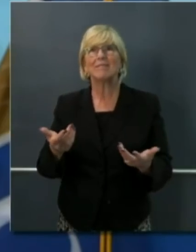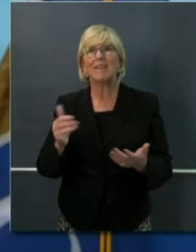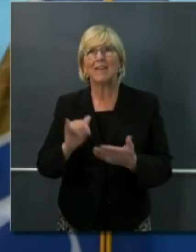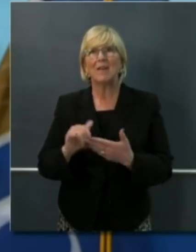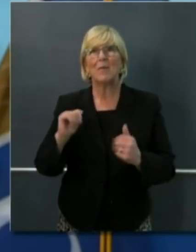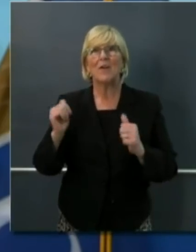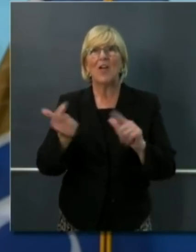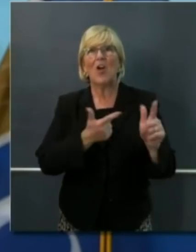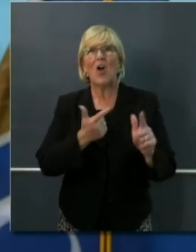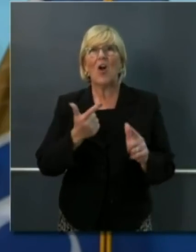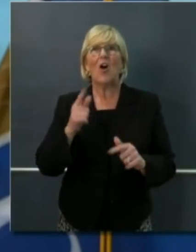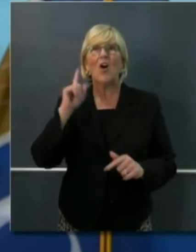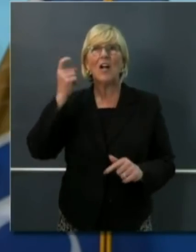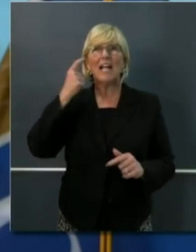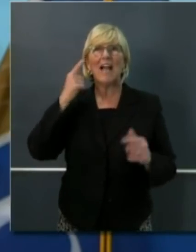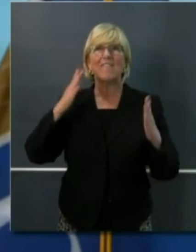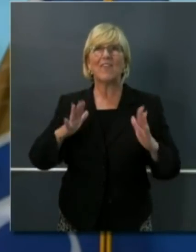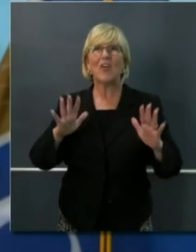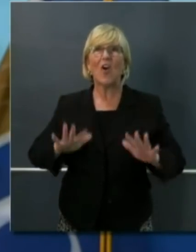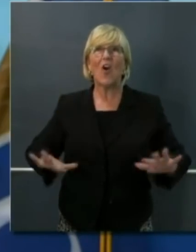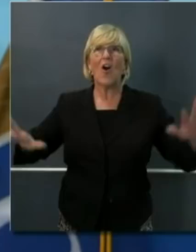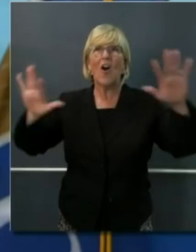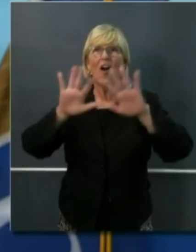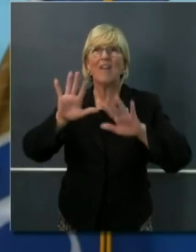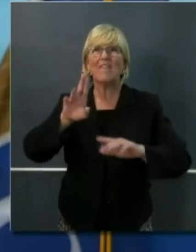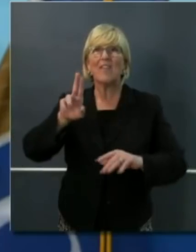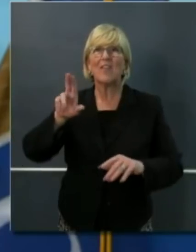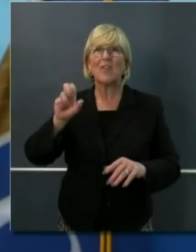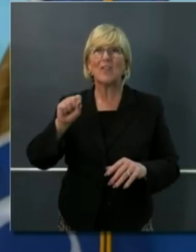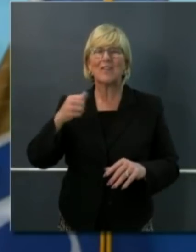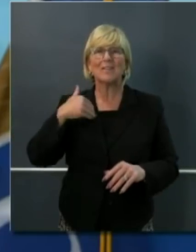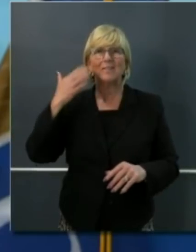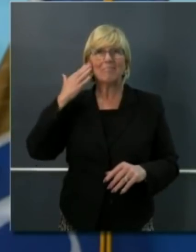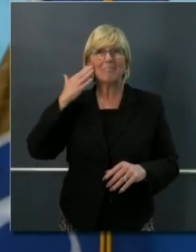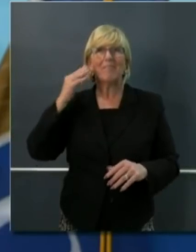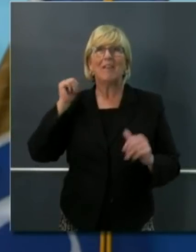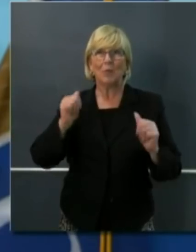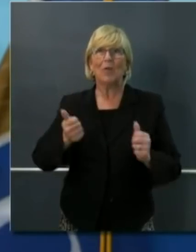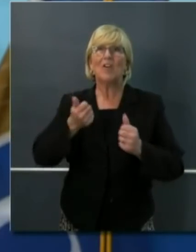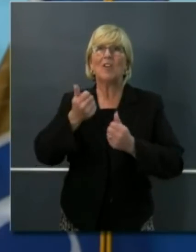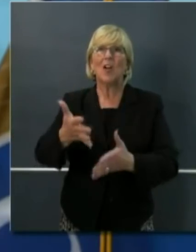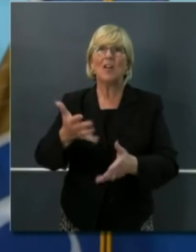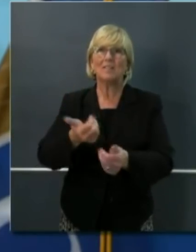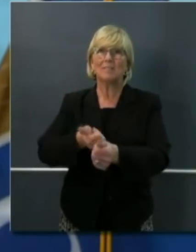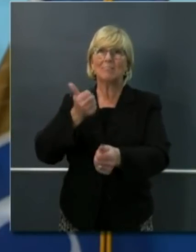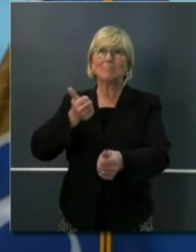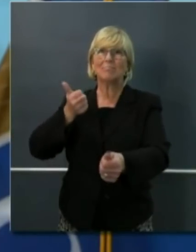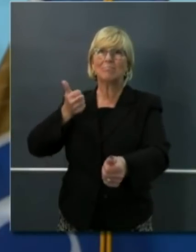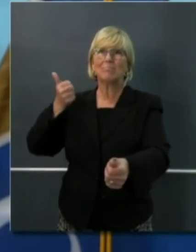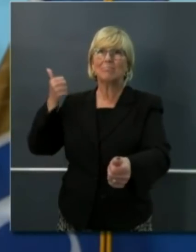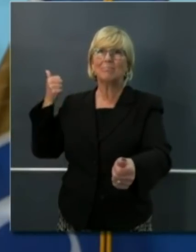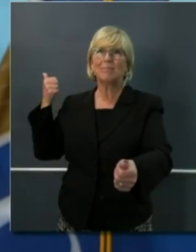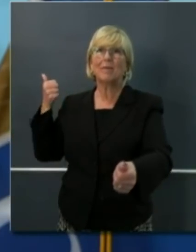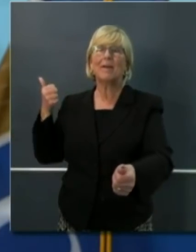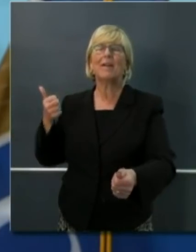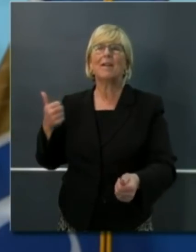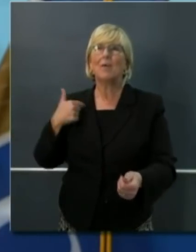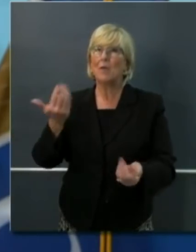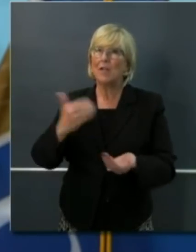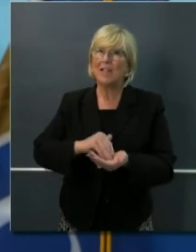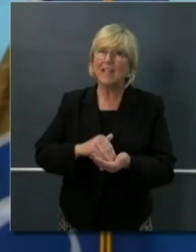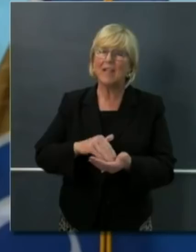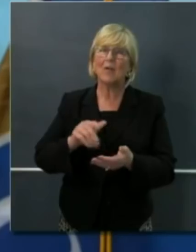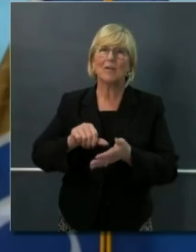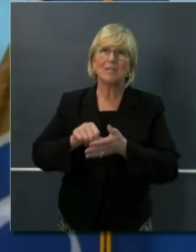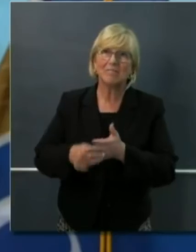all of us, every governor across this country, recognizes this space is one of constant iteration.